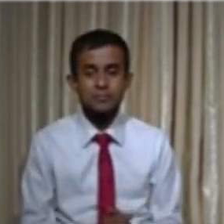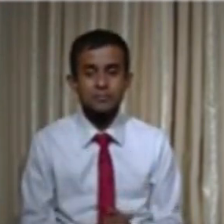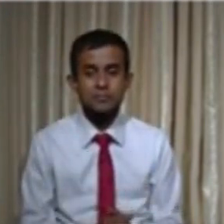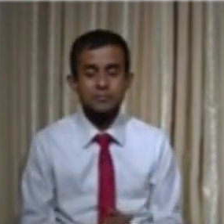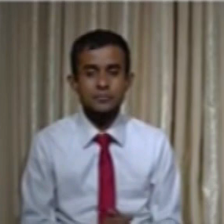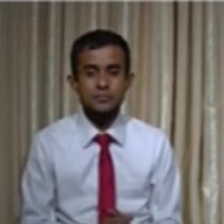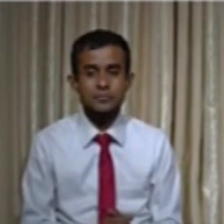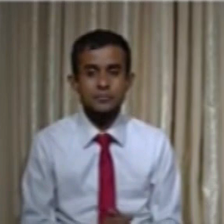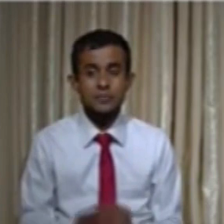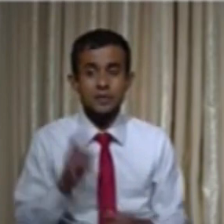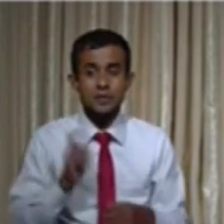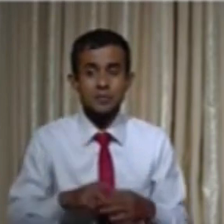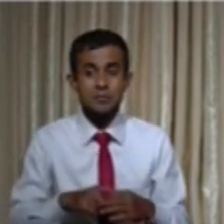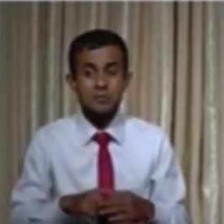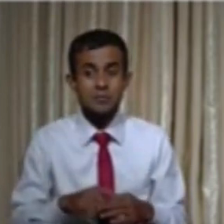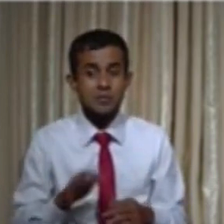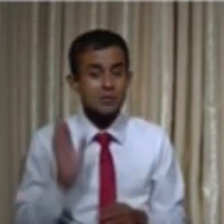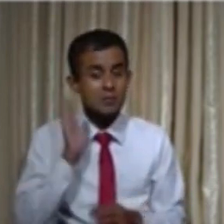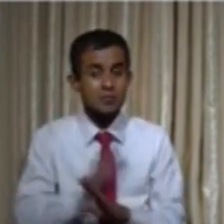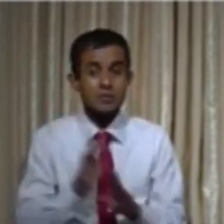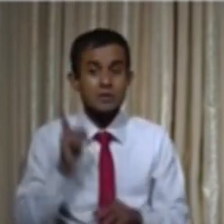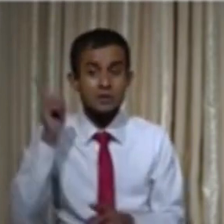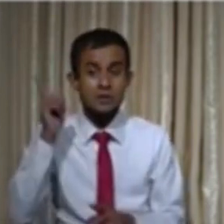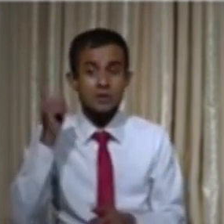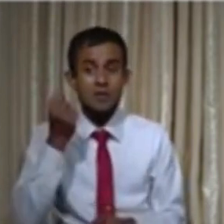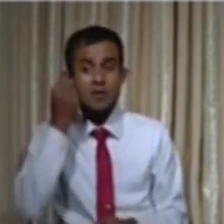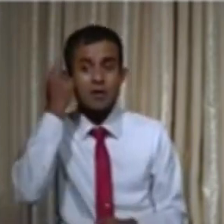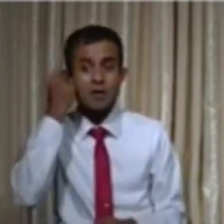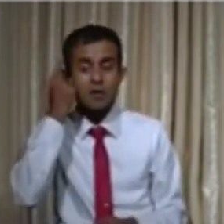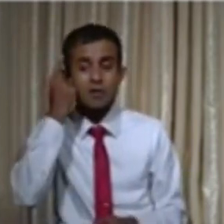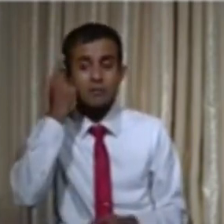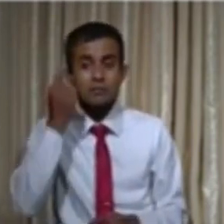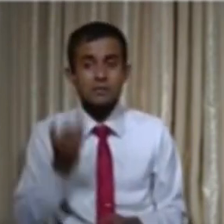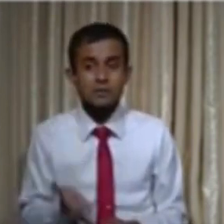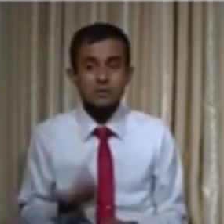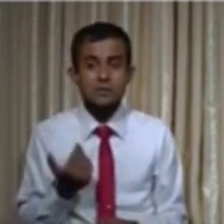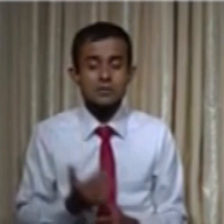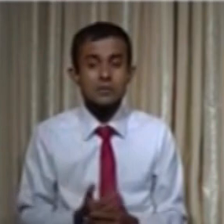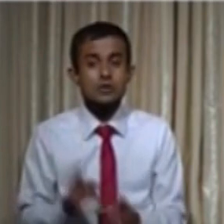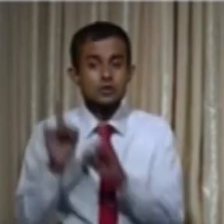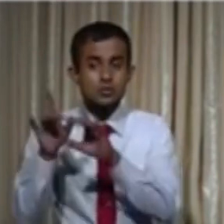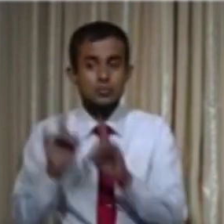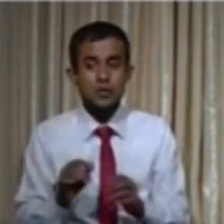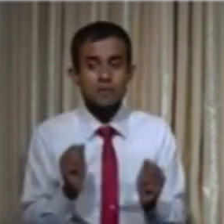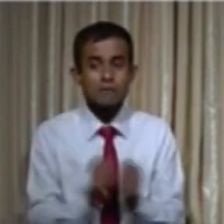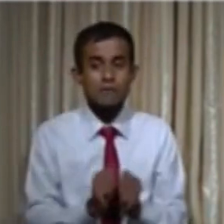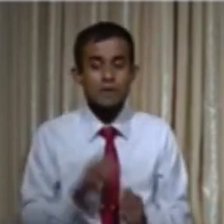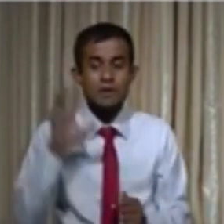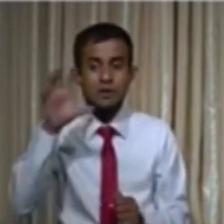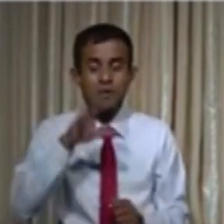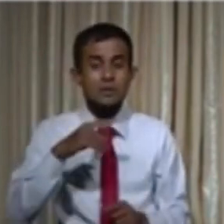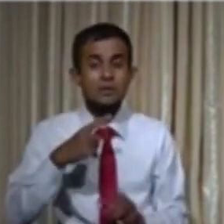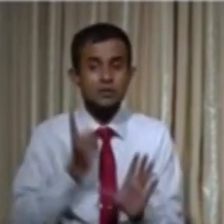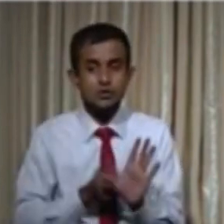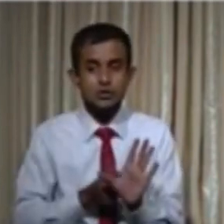in fact that what happened with the previous Mahinda Rajapaksa regime, to a point that again where the global scenario,